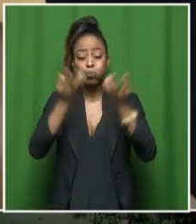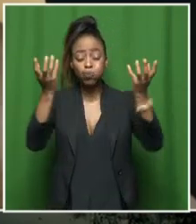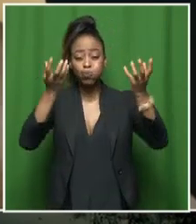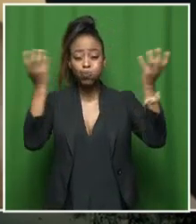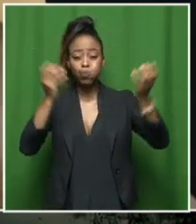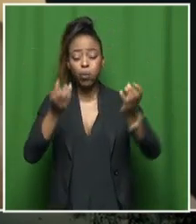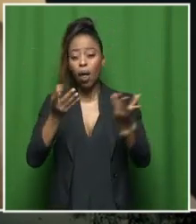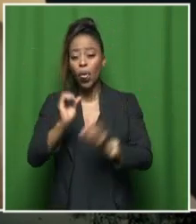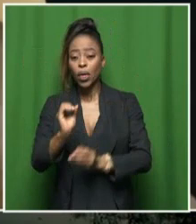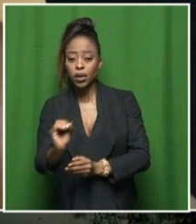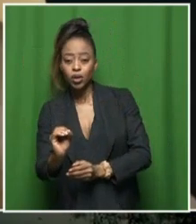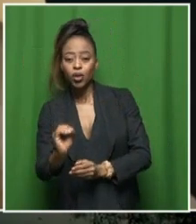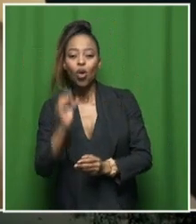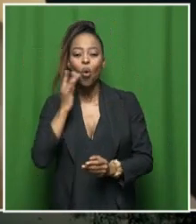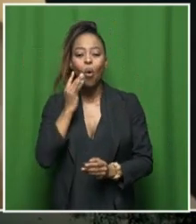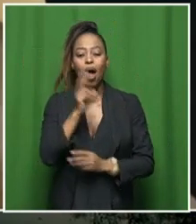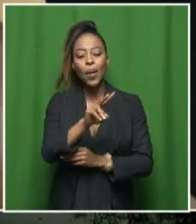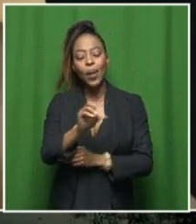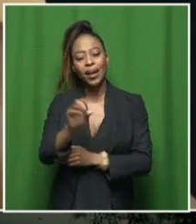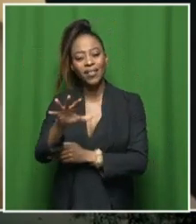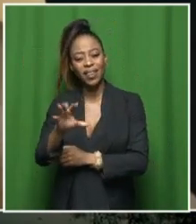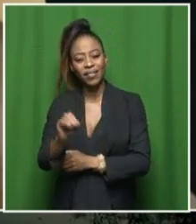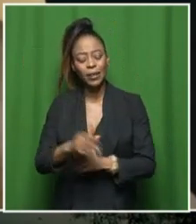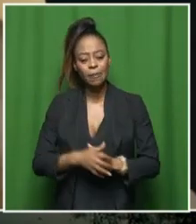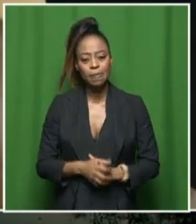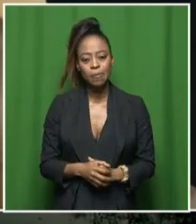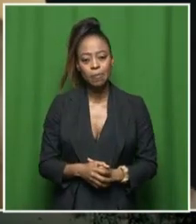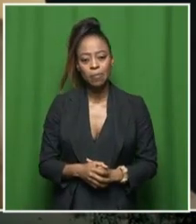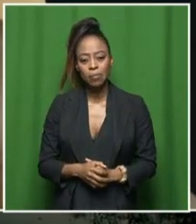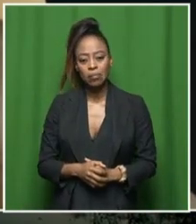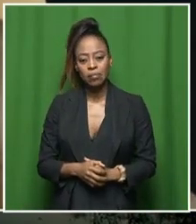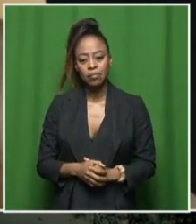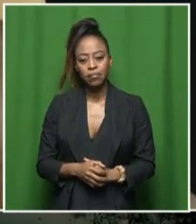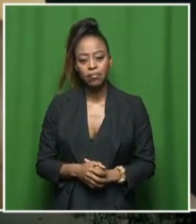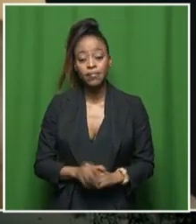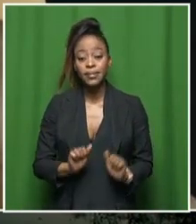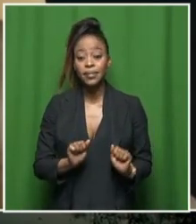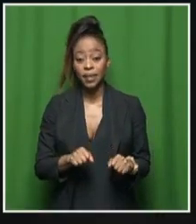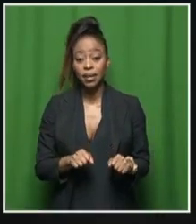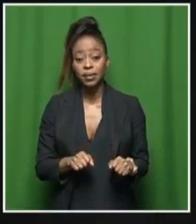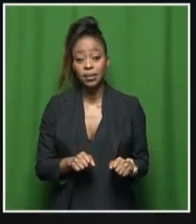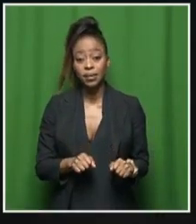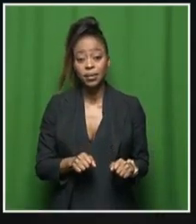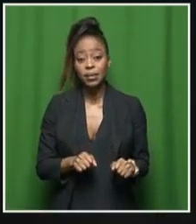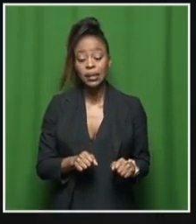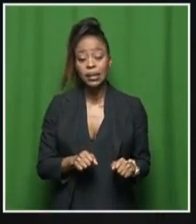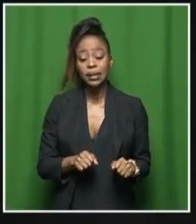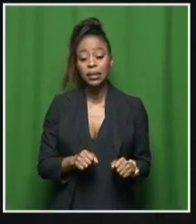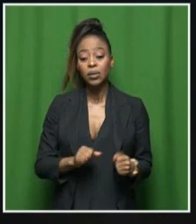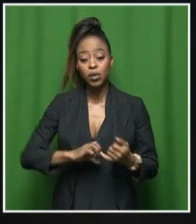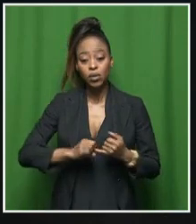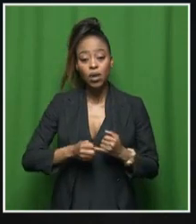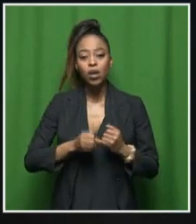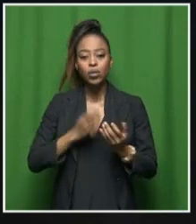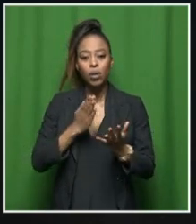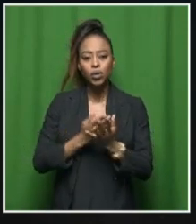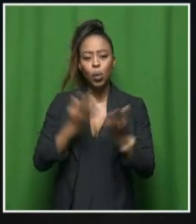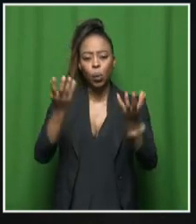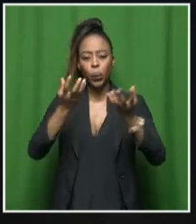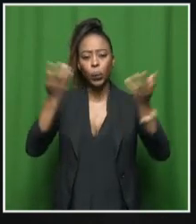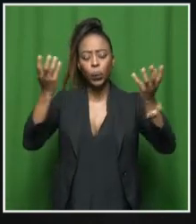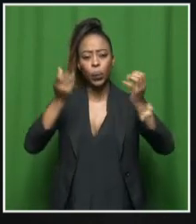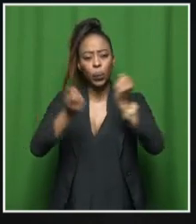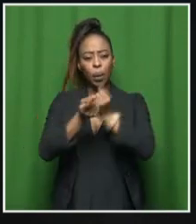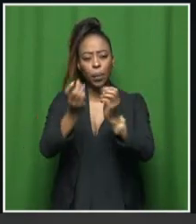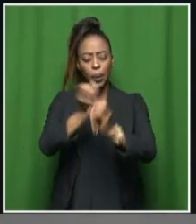gas emissions by 2050? Yes, indeed, Simpy. World Emissions Day was 2 weeks